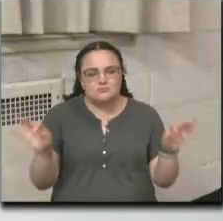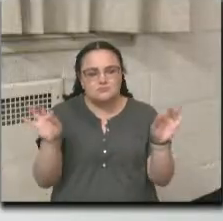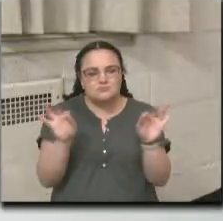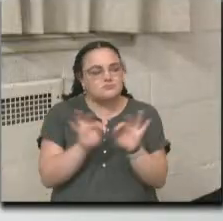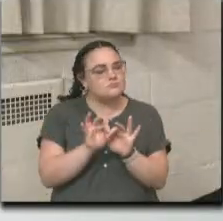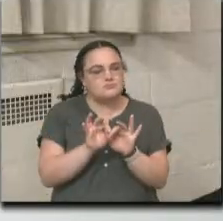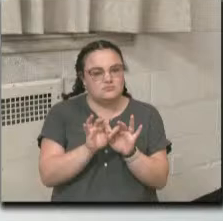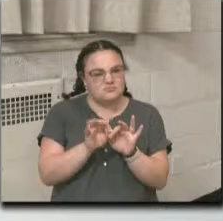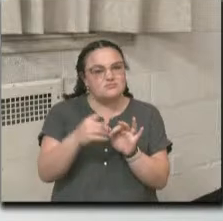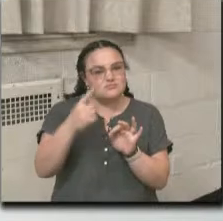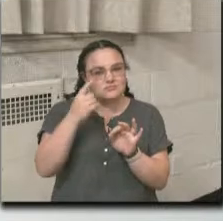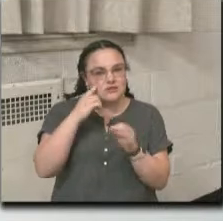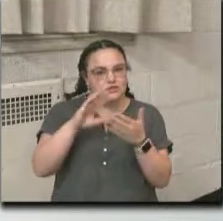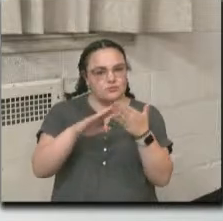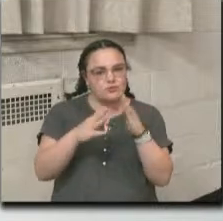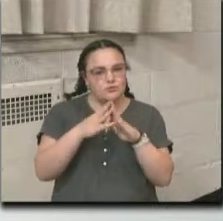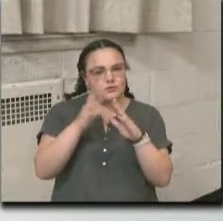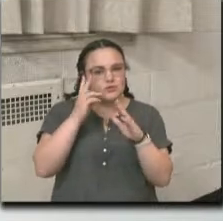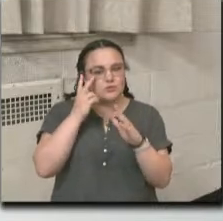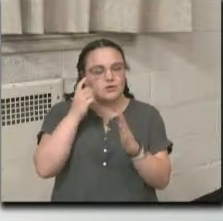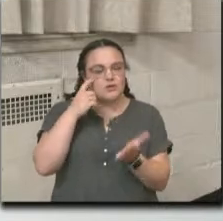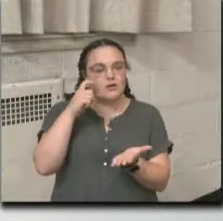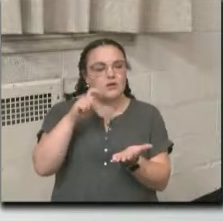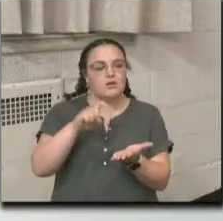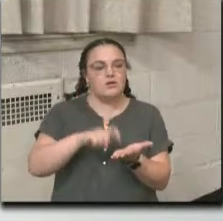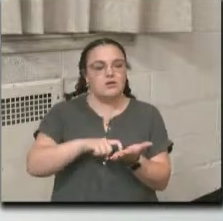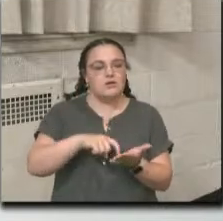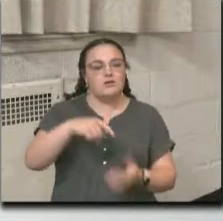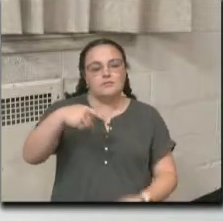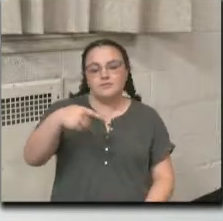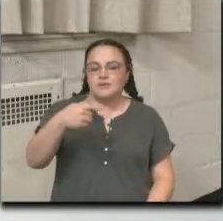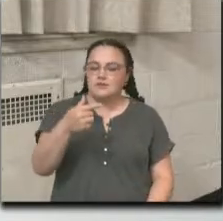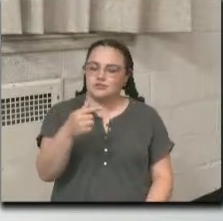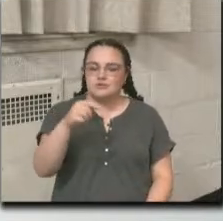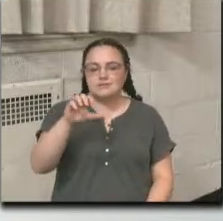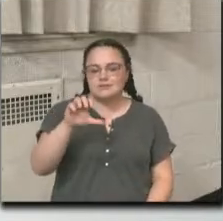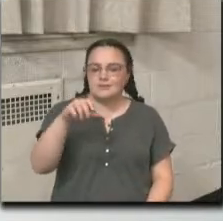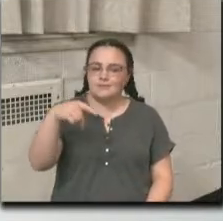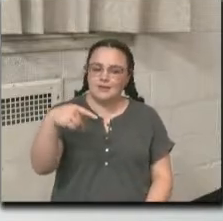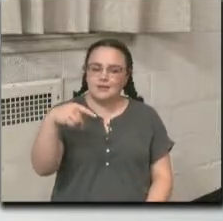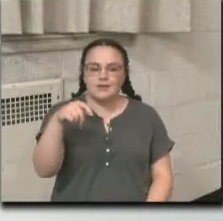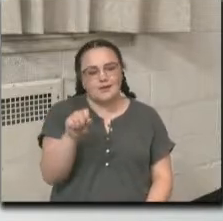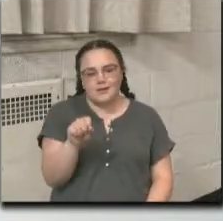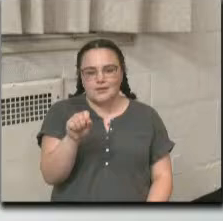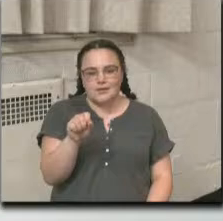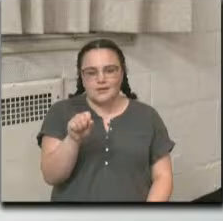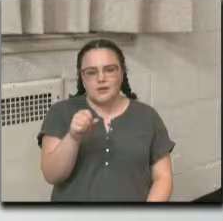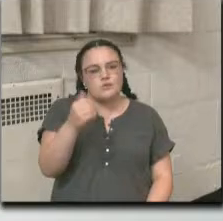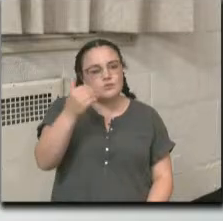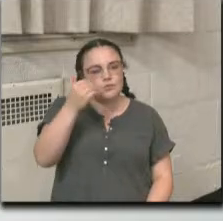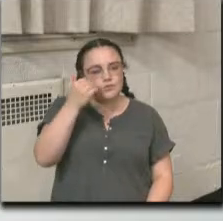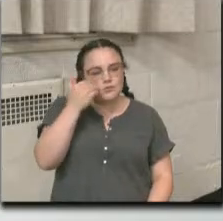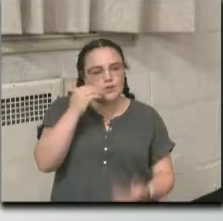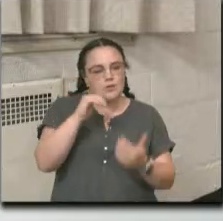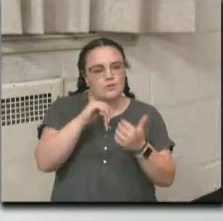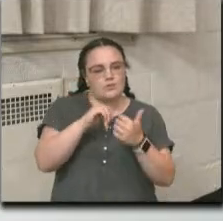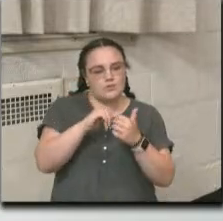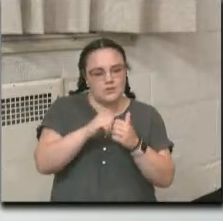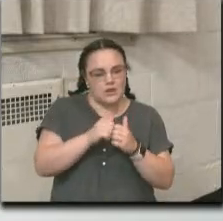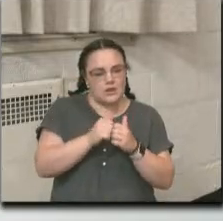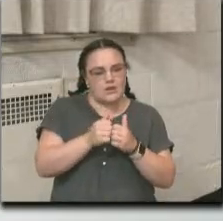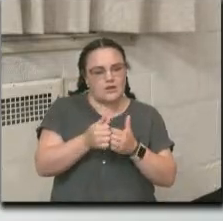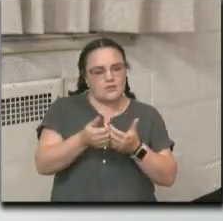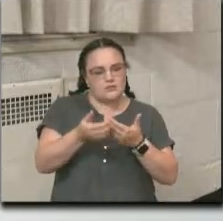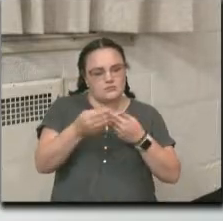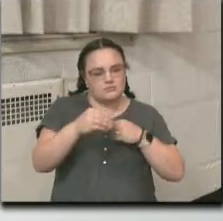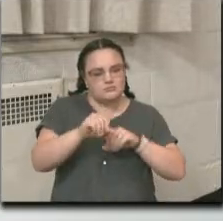community will see. Prince George's County knows how to treat each other. This